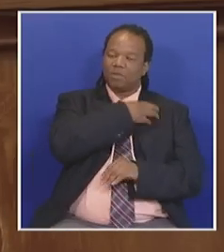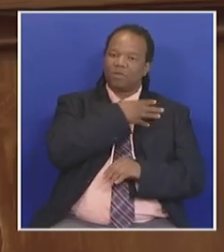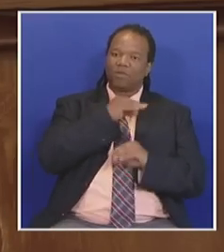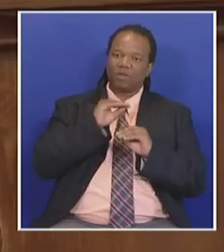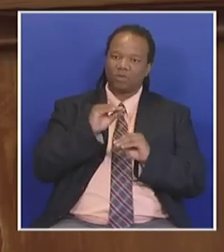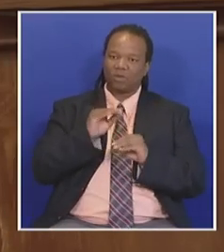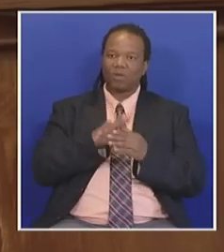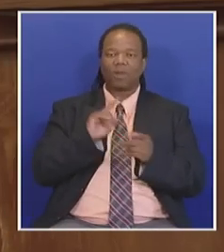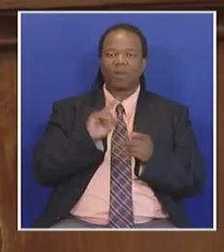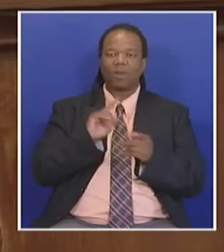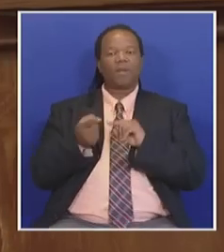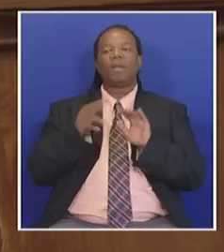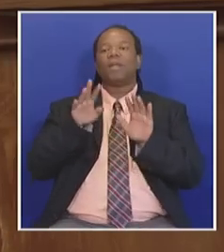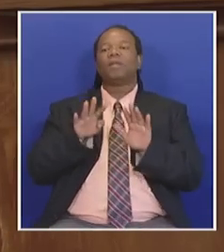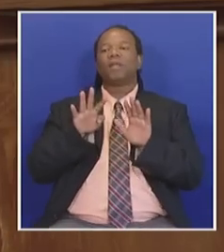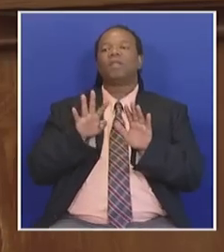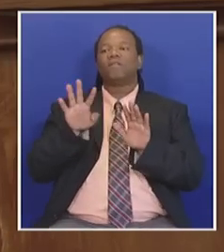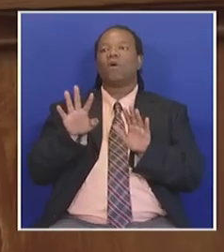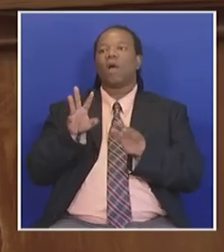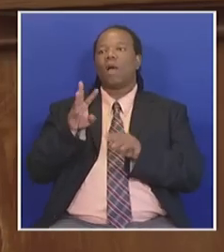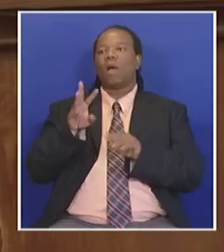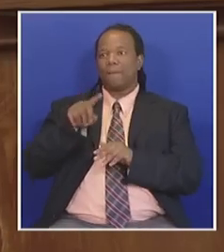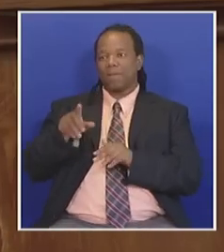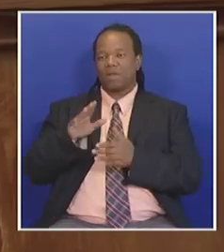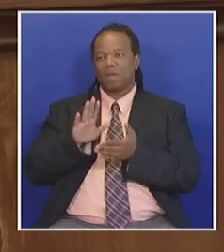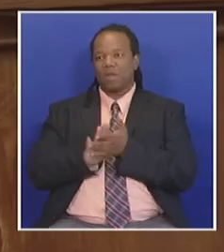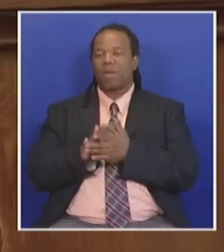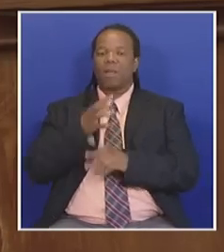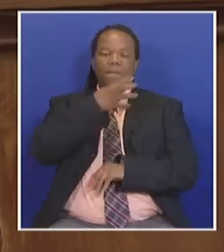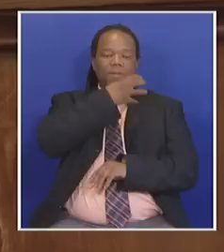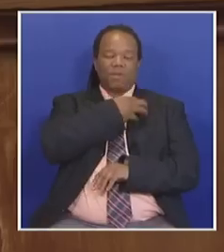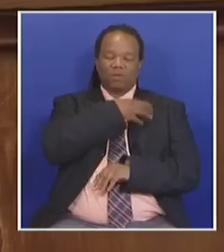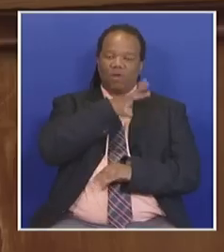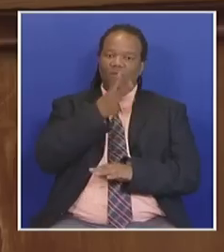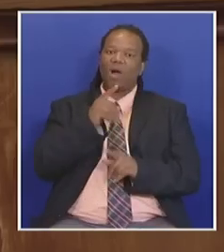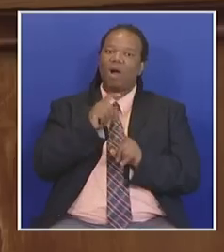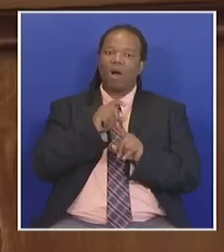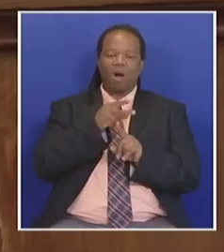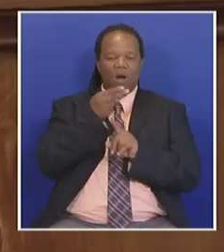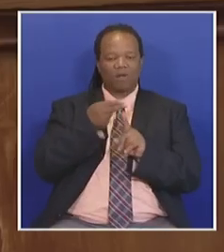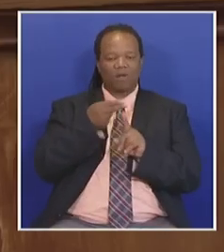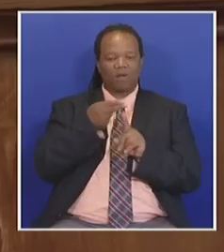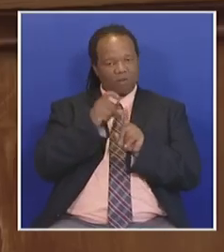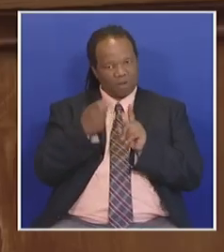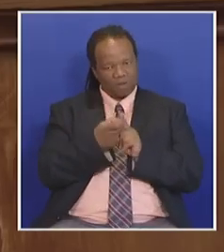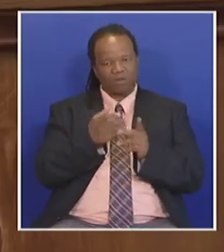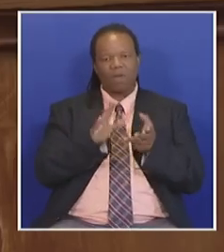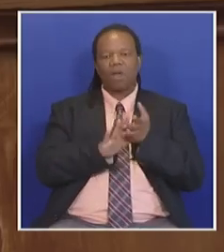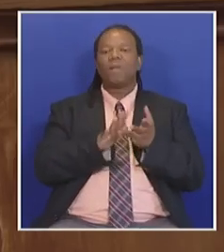in 1994. He became Minister of Arts and Culture in the Government of National Unity and Premier of